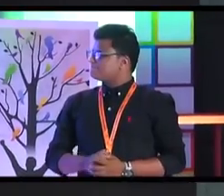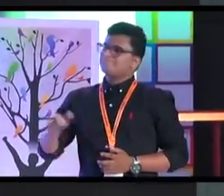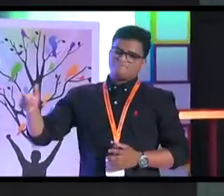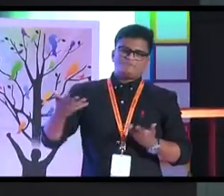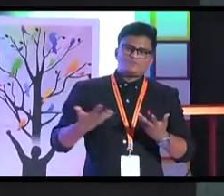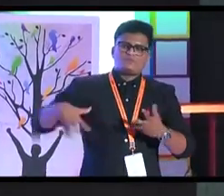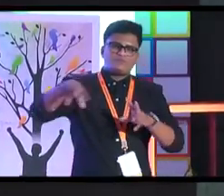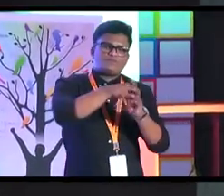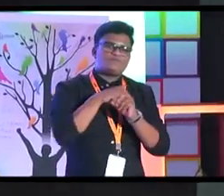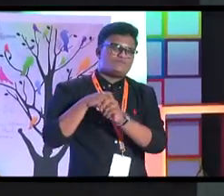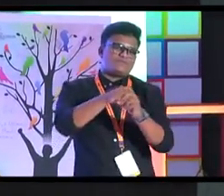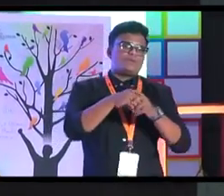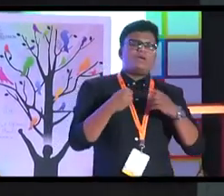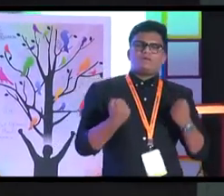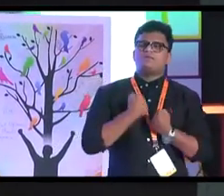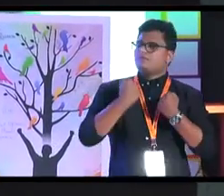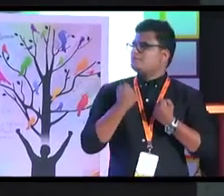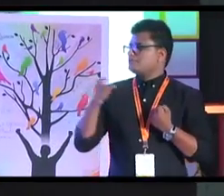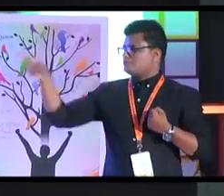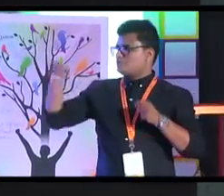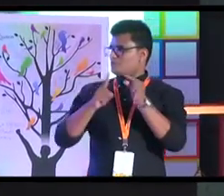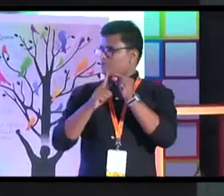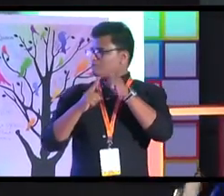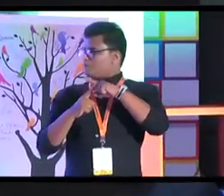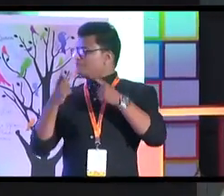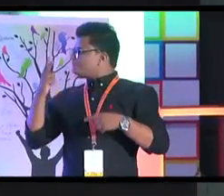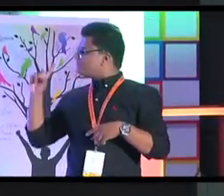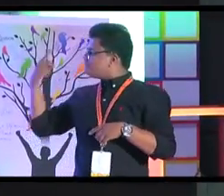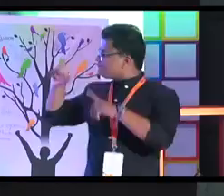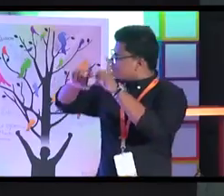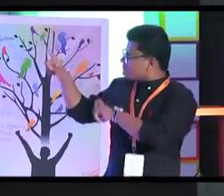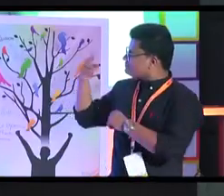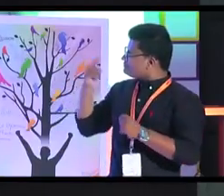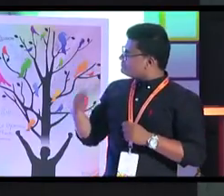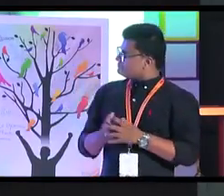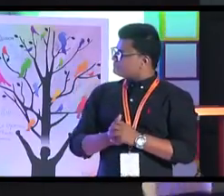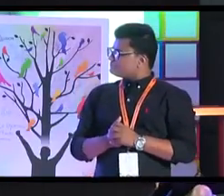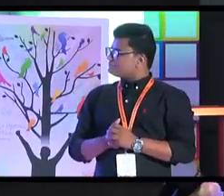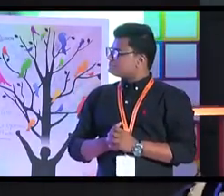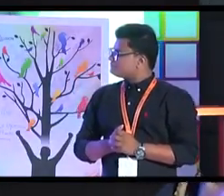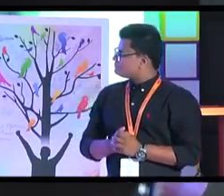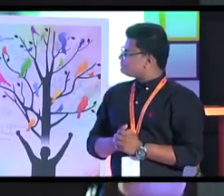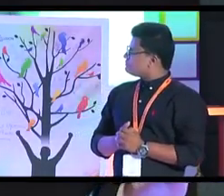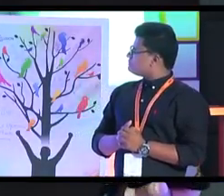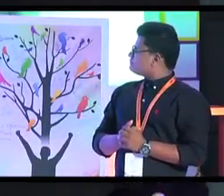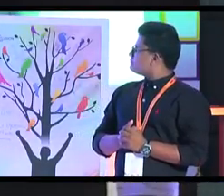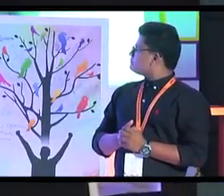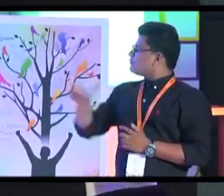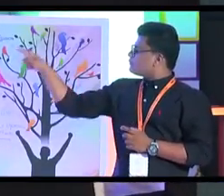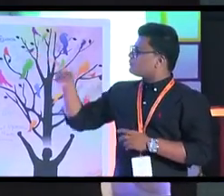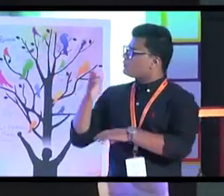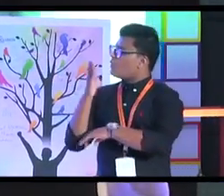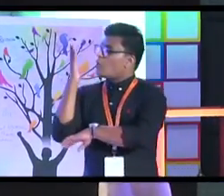our capacity. So I'll start with the presentation. As you can see the first slide, we are not talking